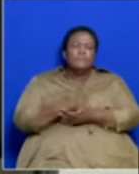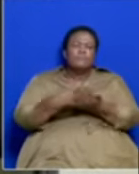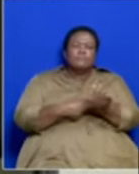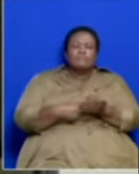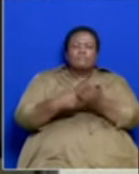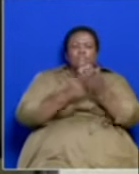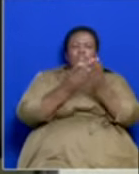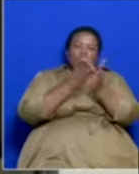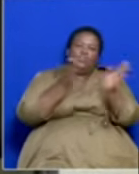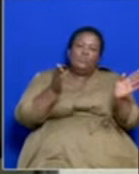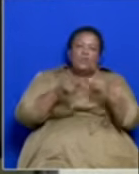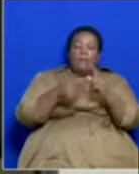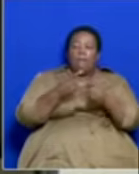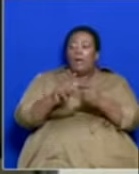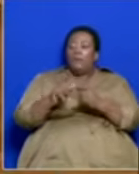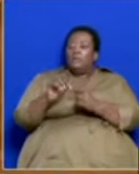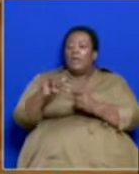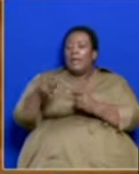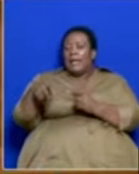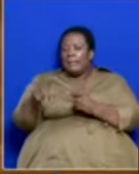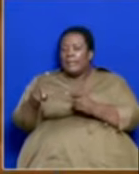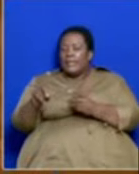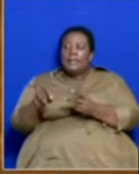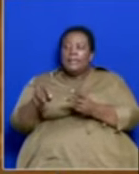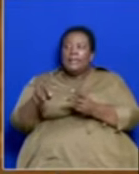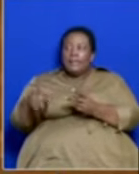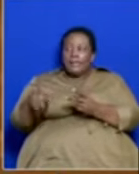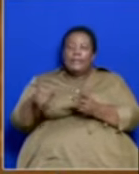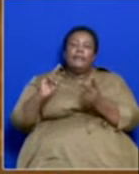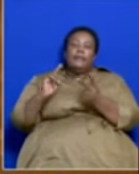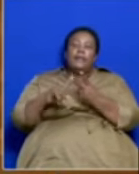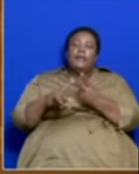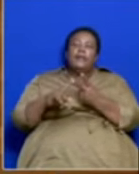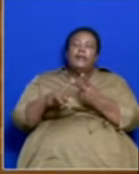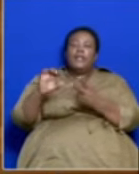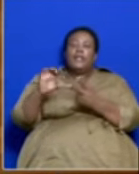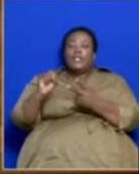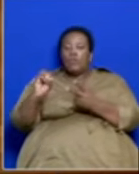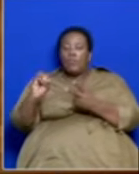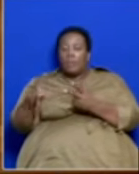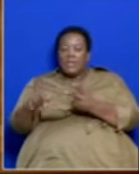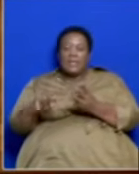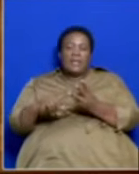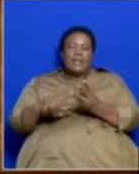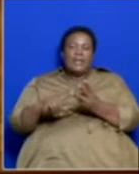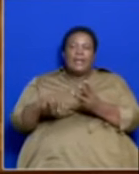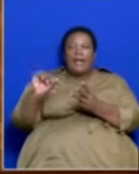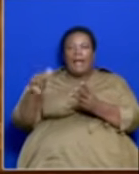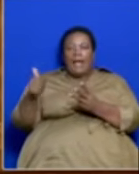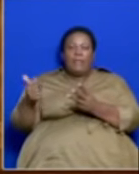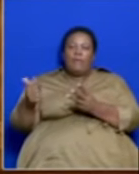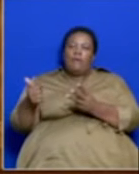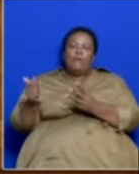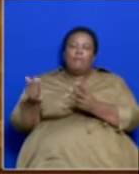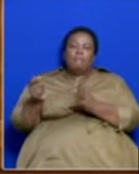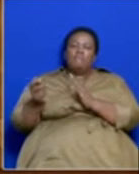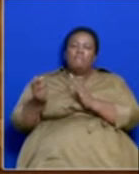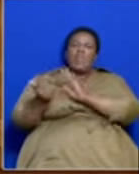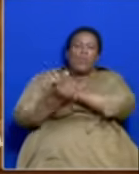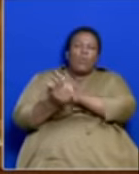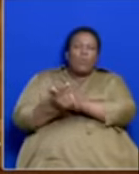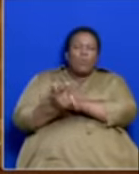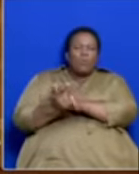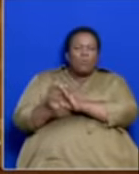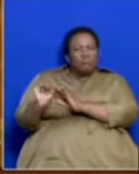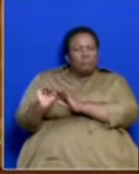the SOPs and any other regulatory instruments they have. However,